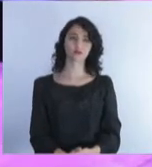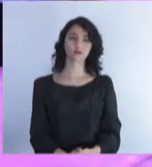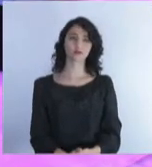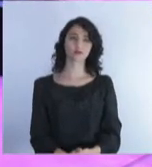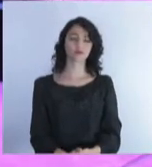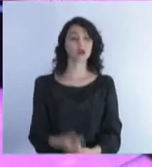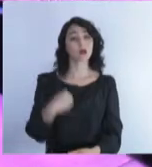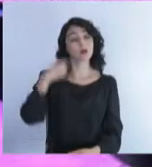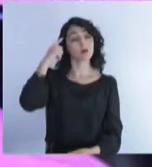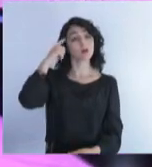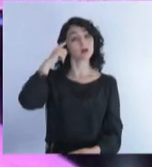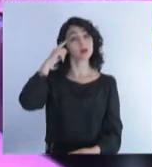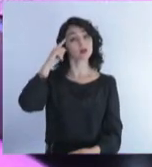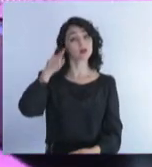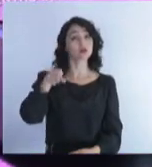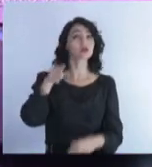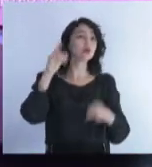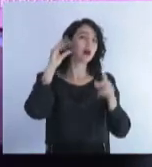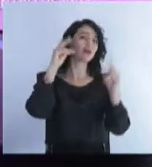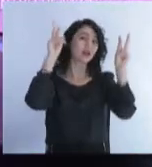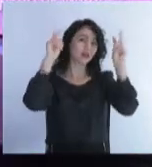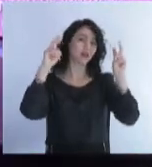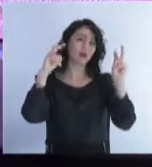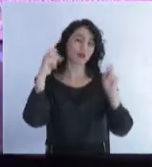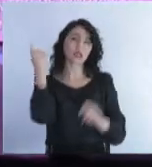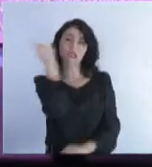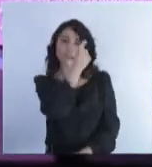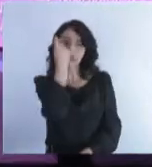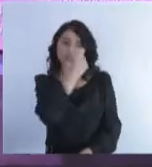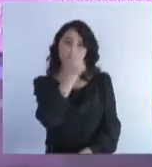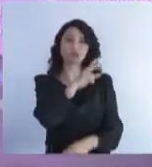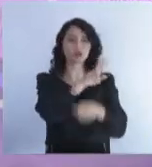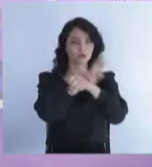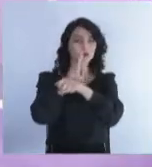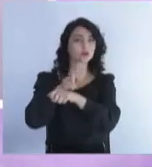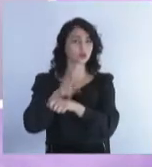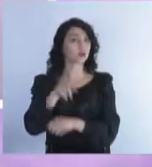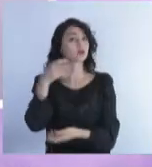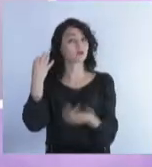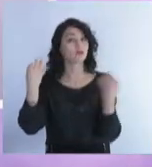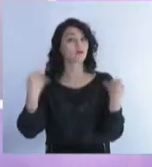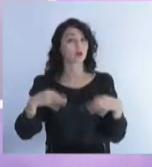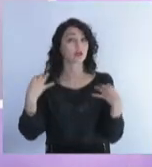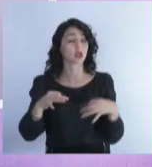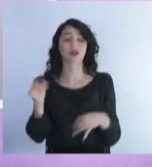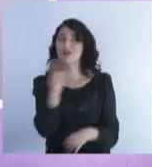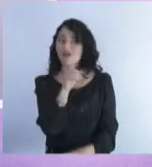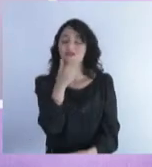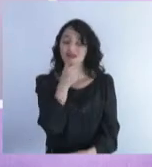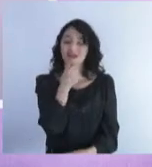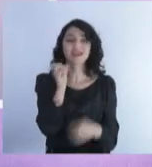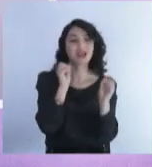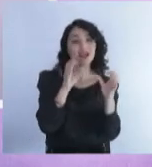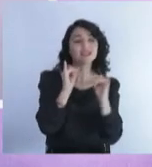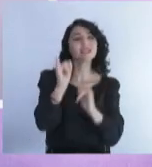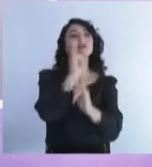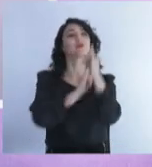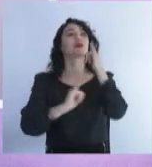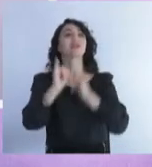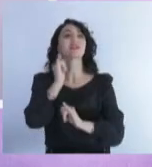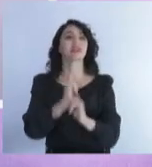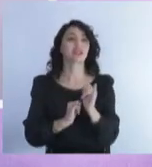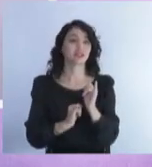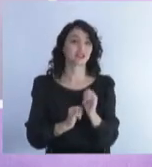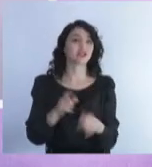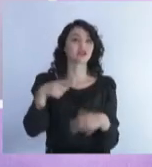Well, I think you're talking about teacher stress, which is a real factor. It's not easy to teach virtually